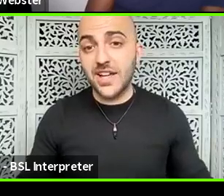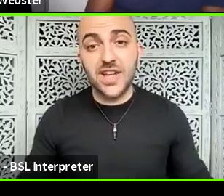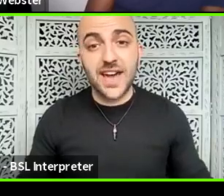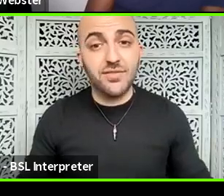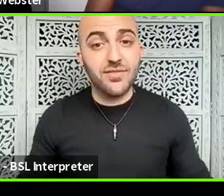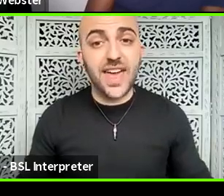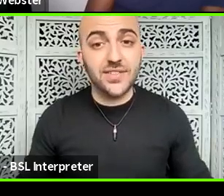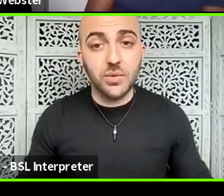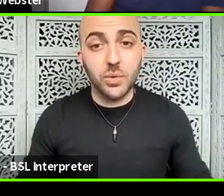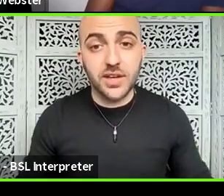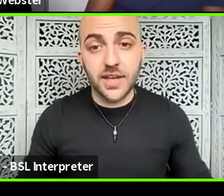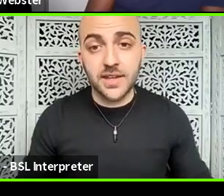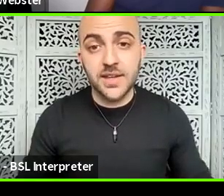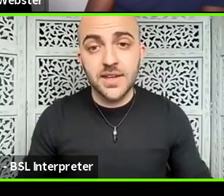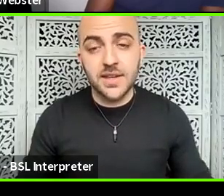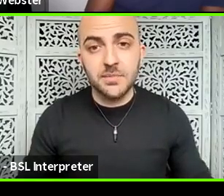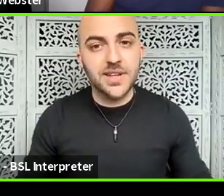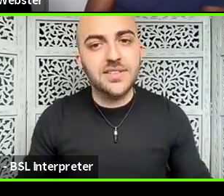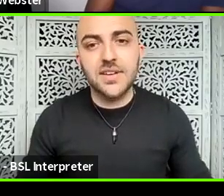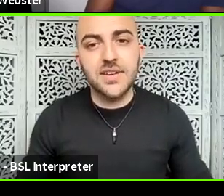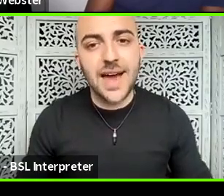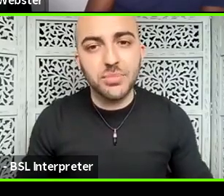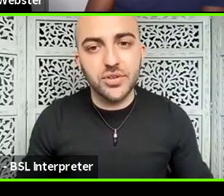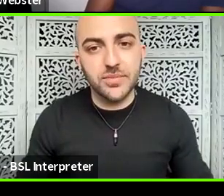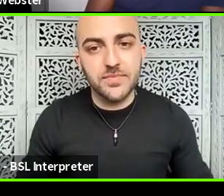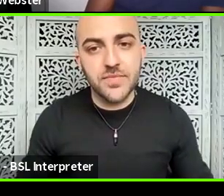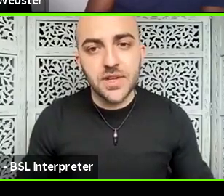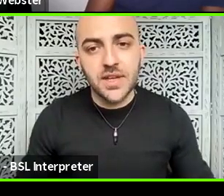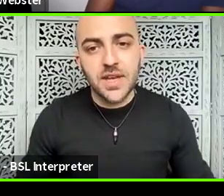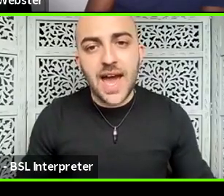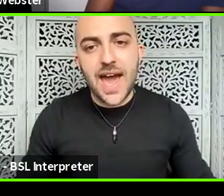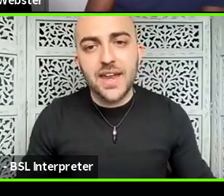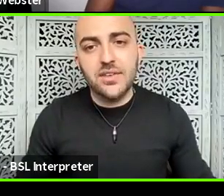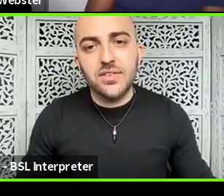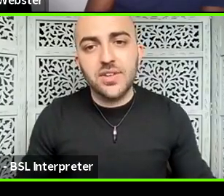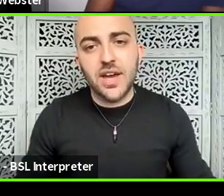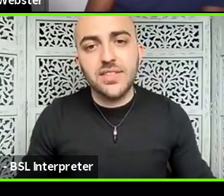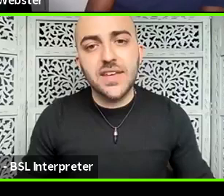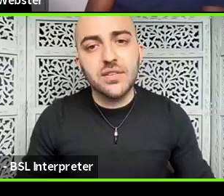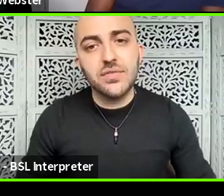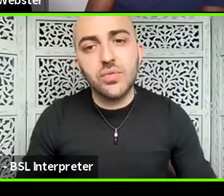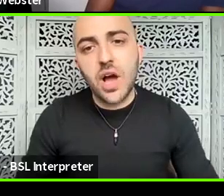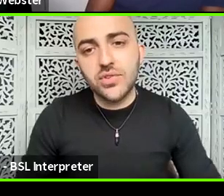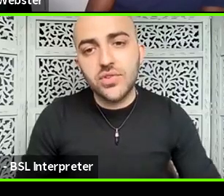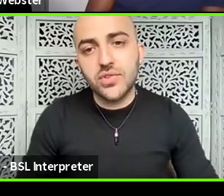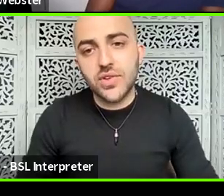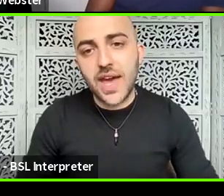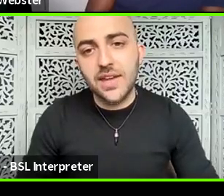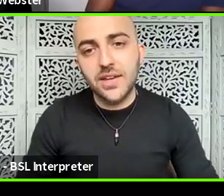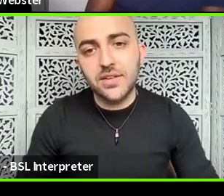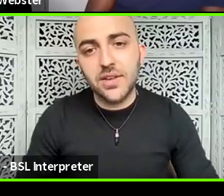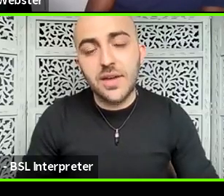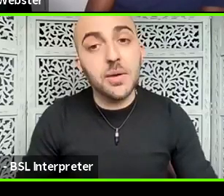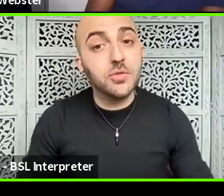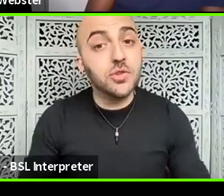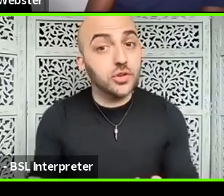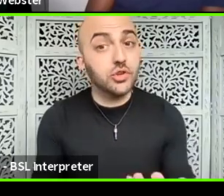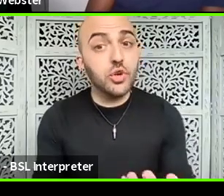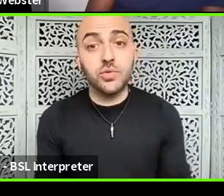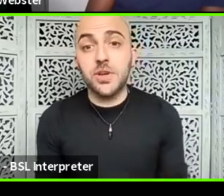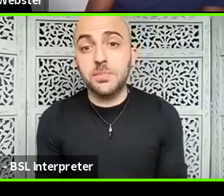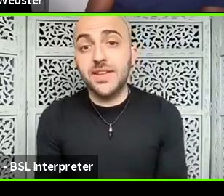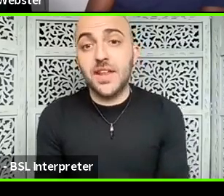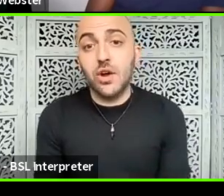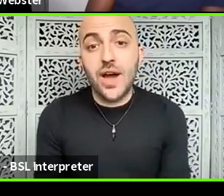home. They could actually have flexi working, but it didn't happen. And I think for us,